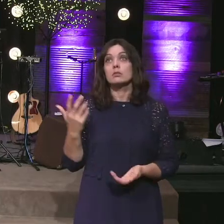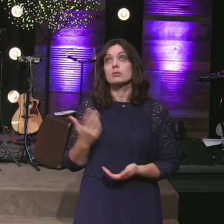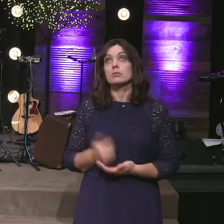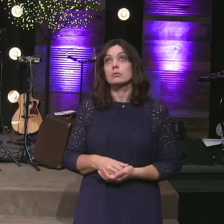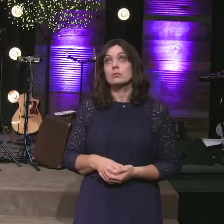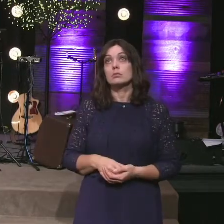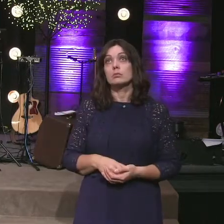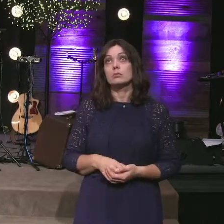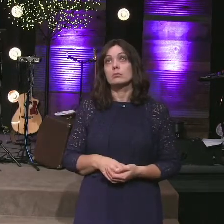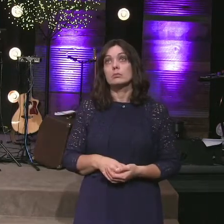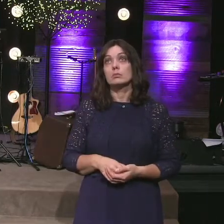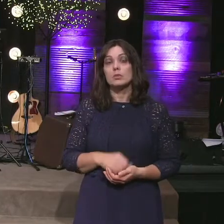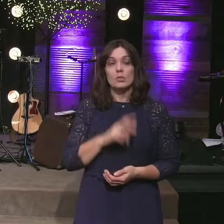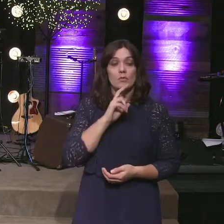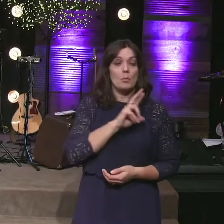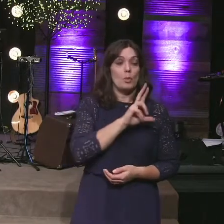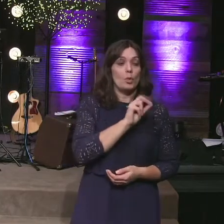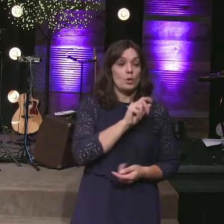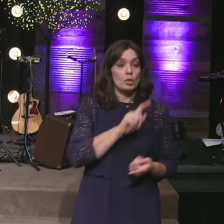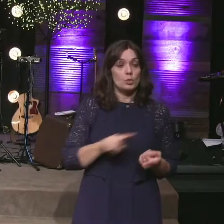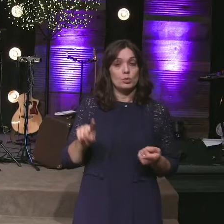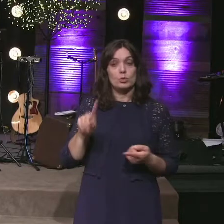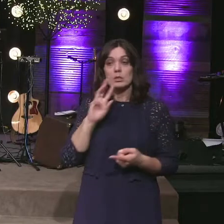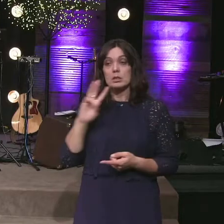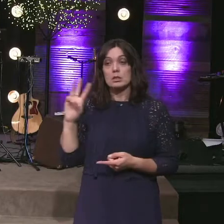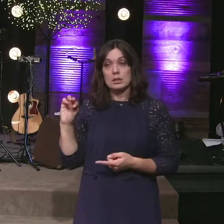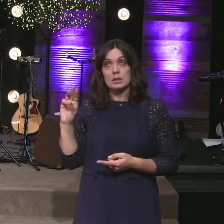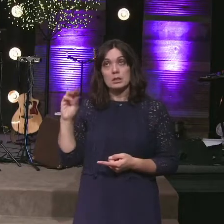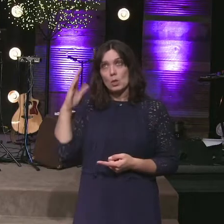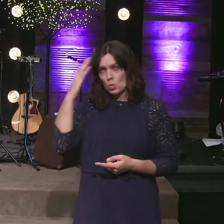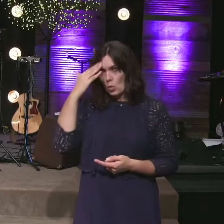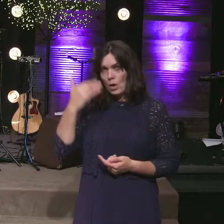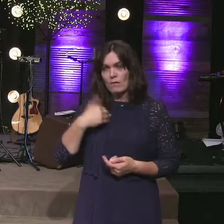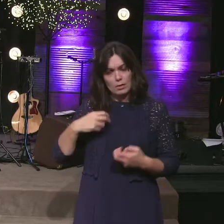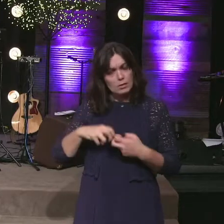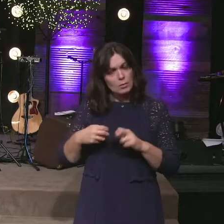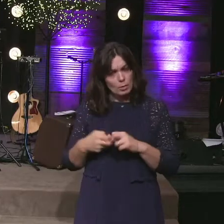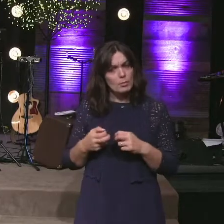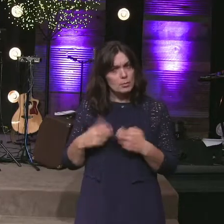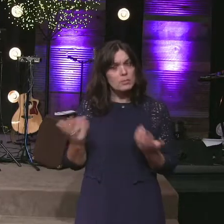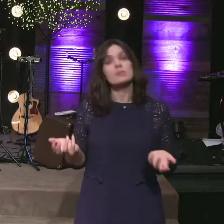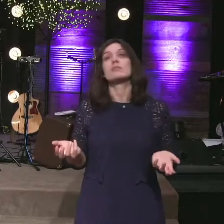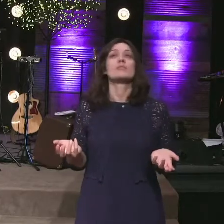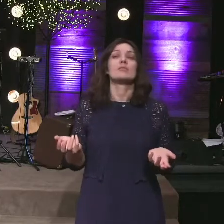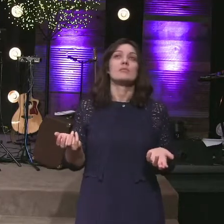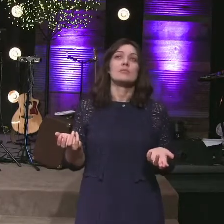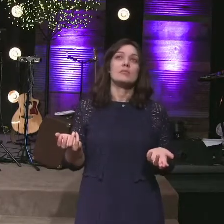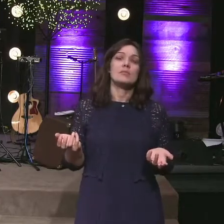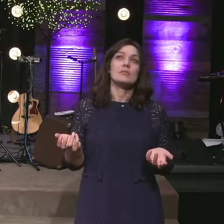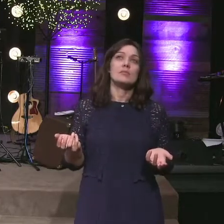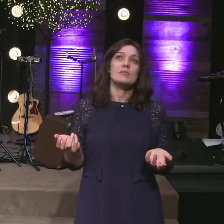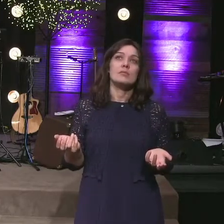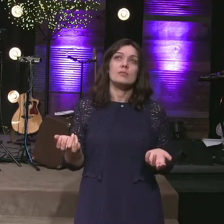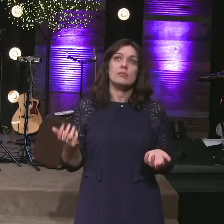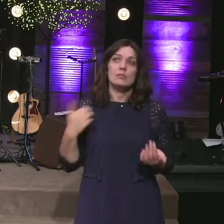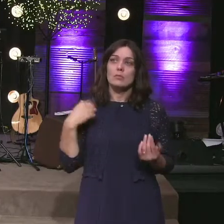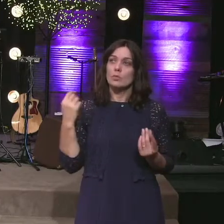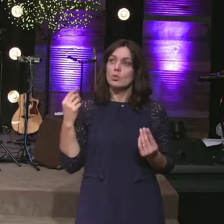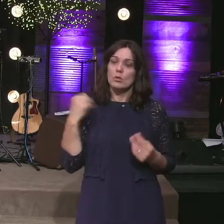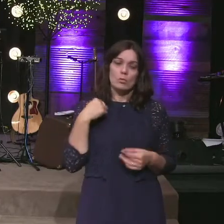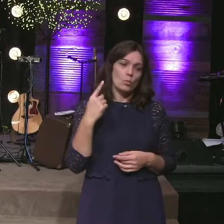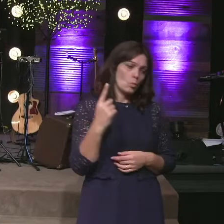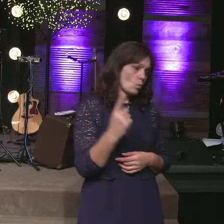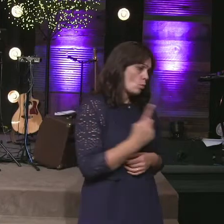from 30 to 60, do you know I had a few problems? And I would go up there, and I love